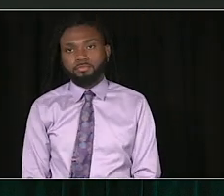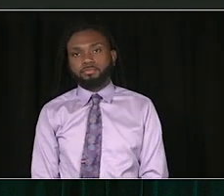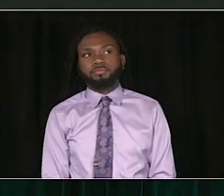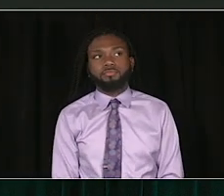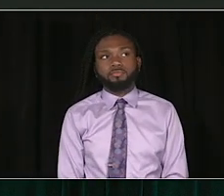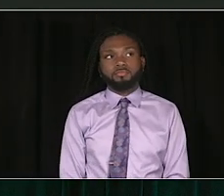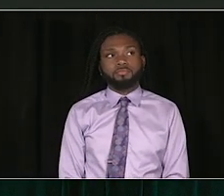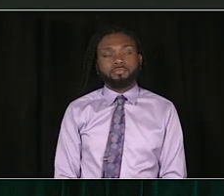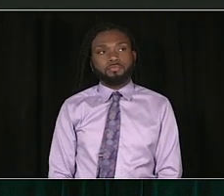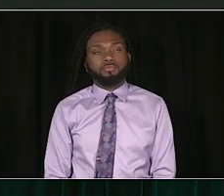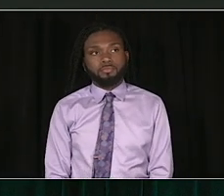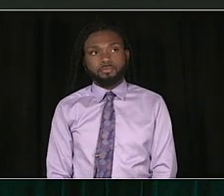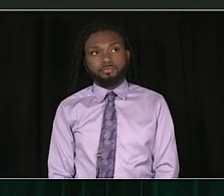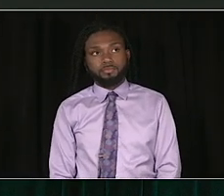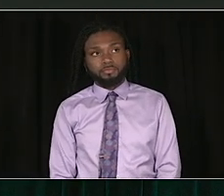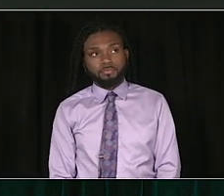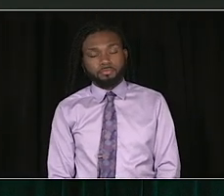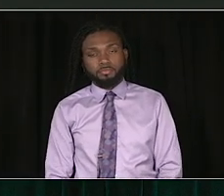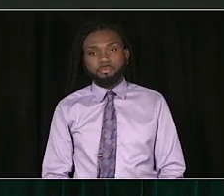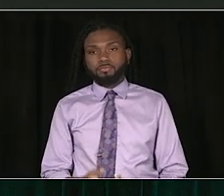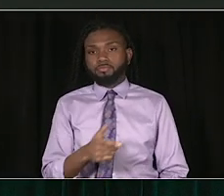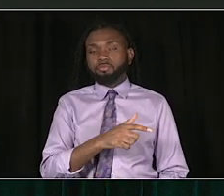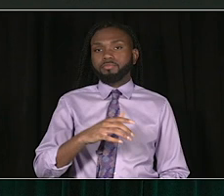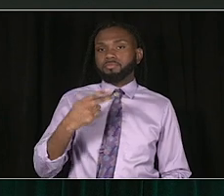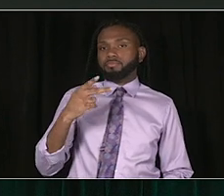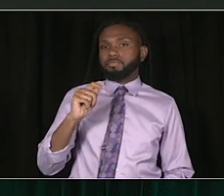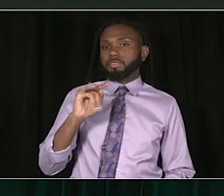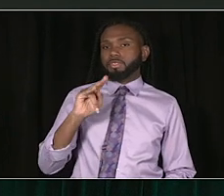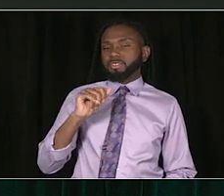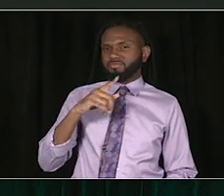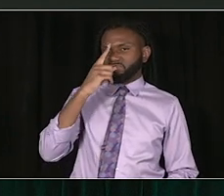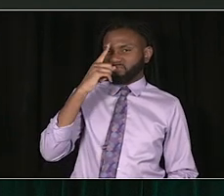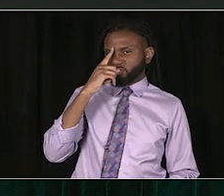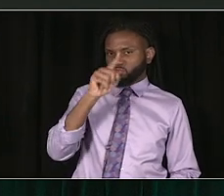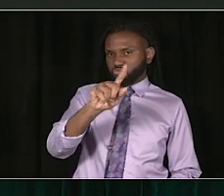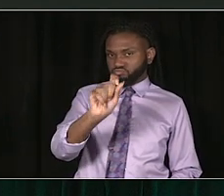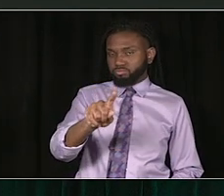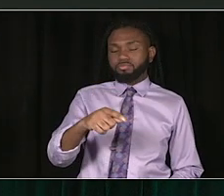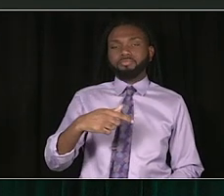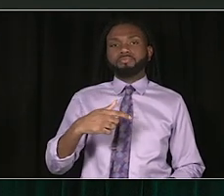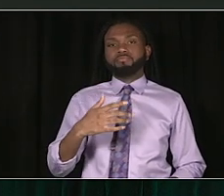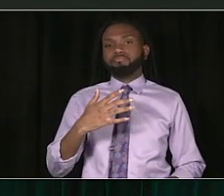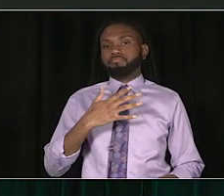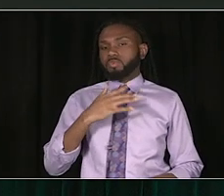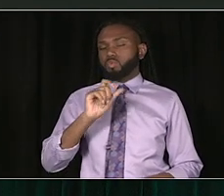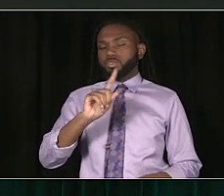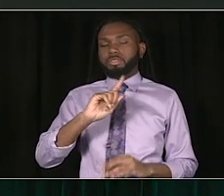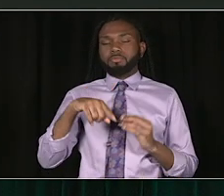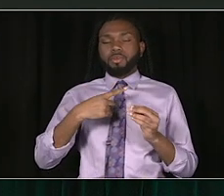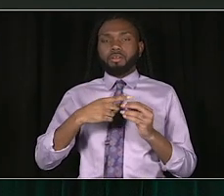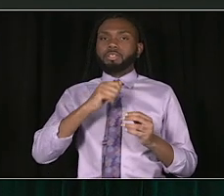Hold on one second. Okay, that's okay. Thank you. Patina, this question is for you. I have a question about not